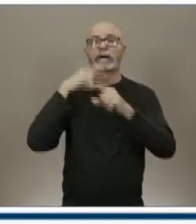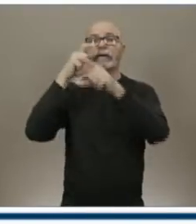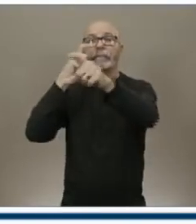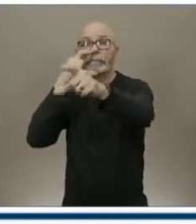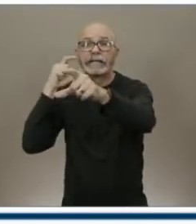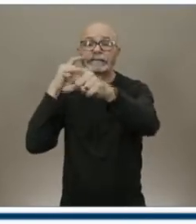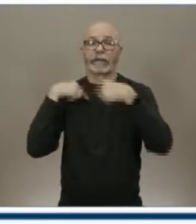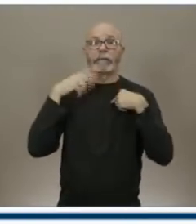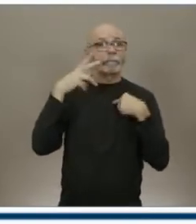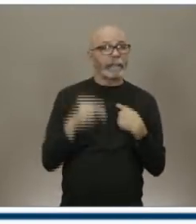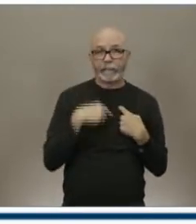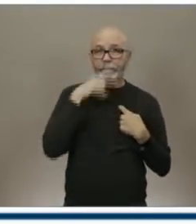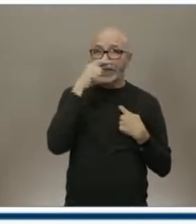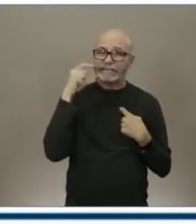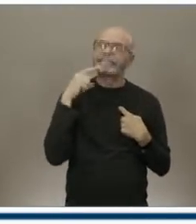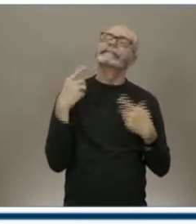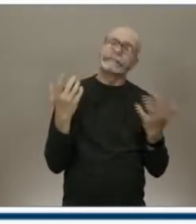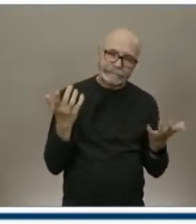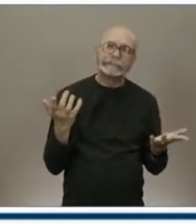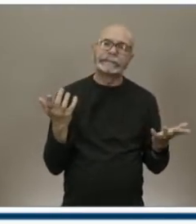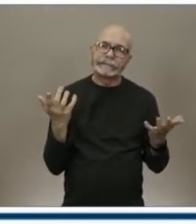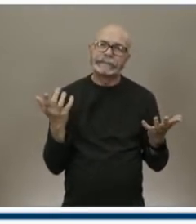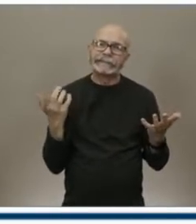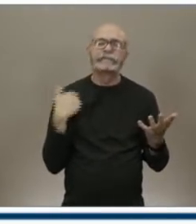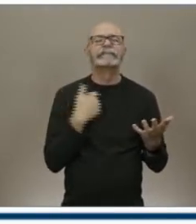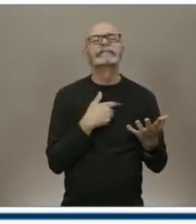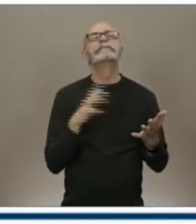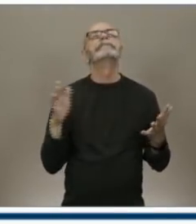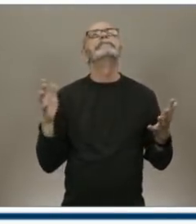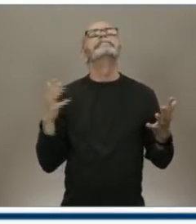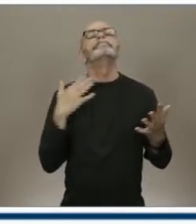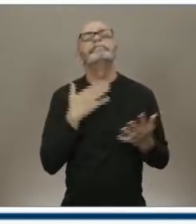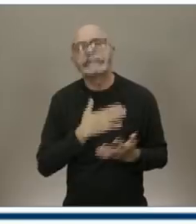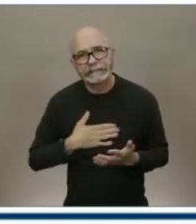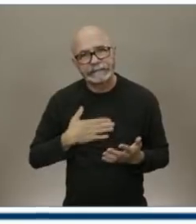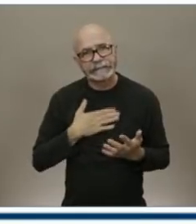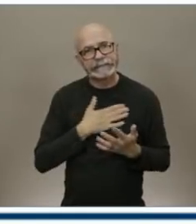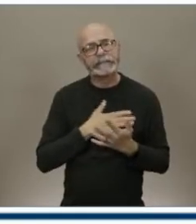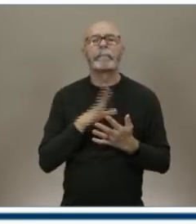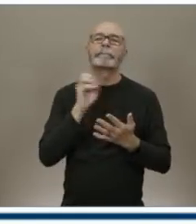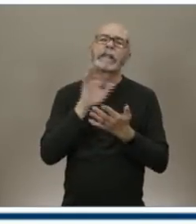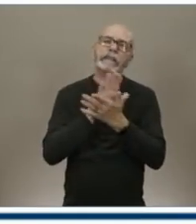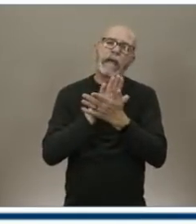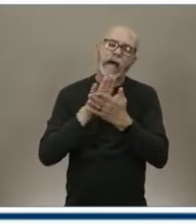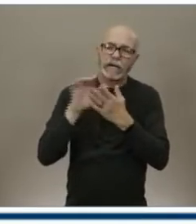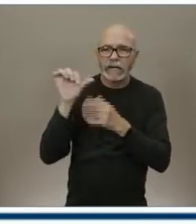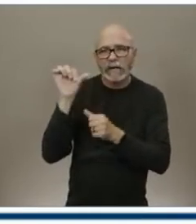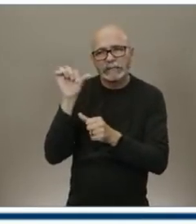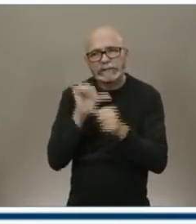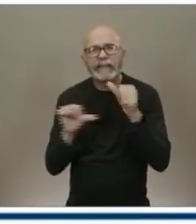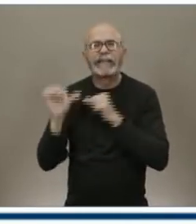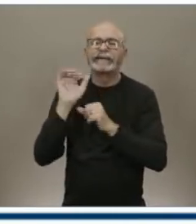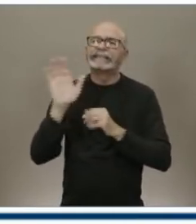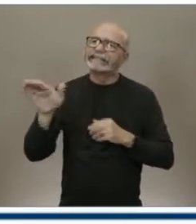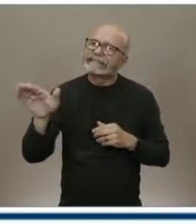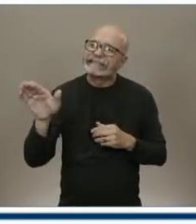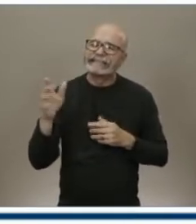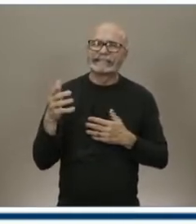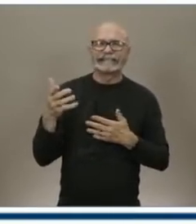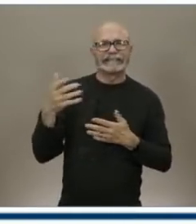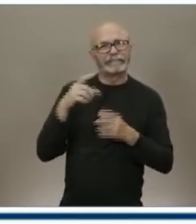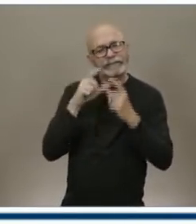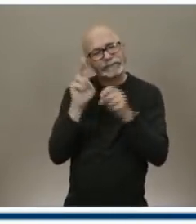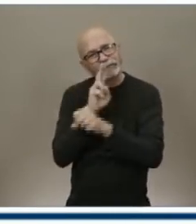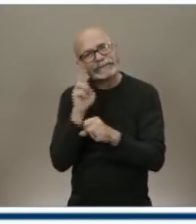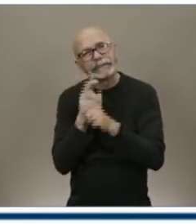is not, we're asking you to be kind to each other. We're not asking other Nova Scotians to go enforce this.